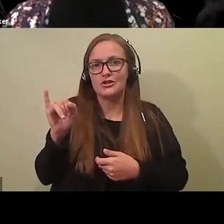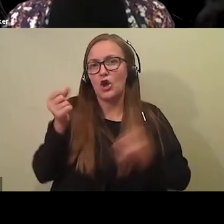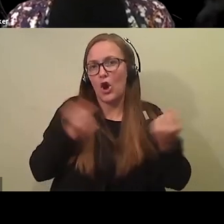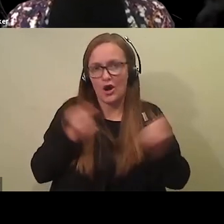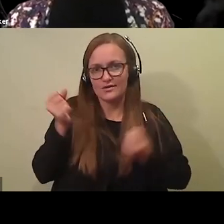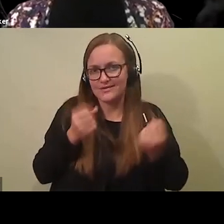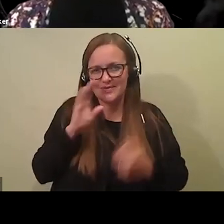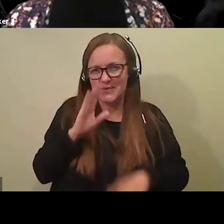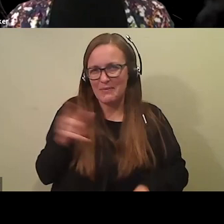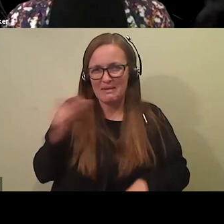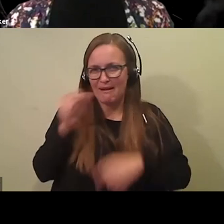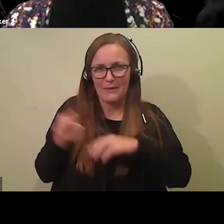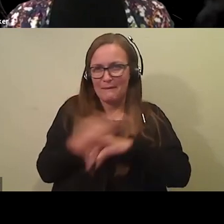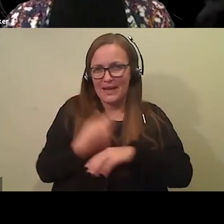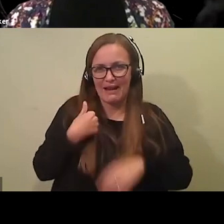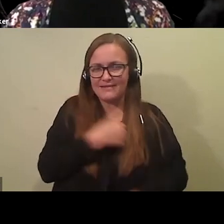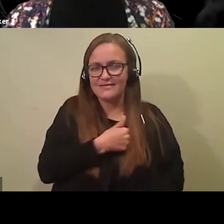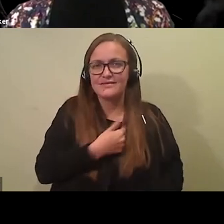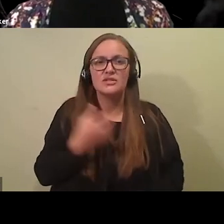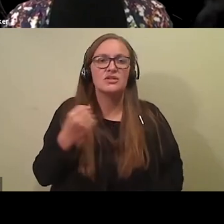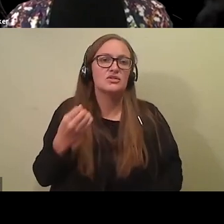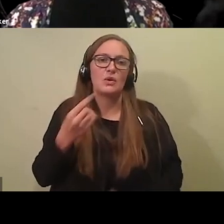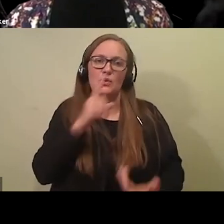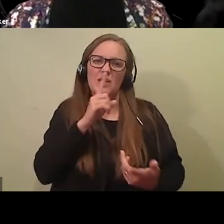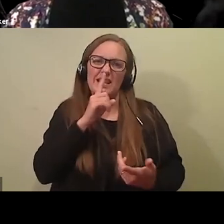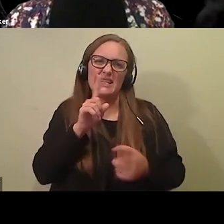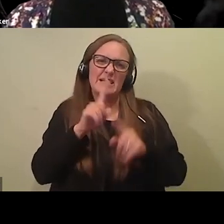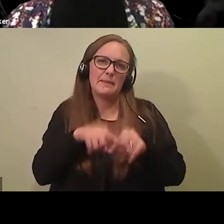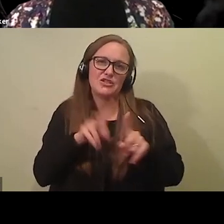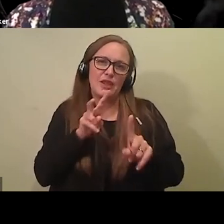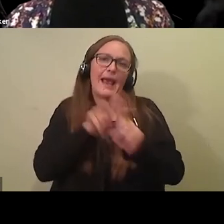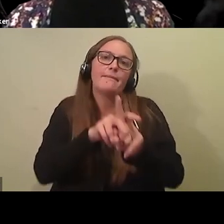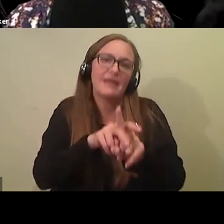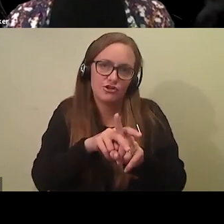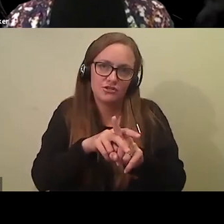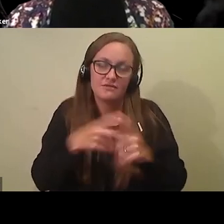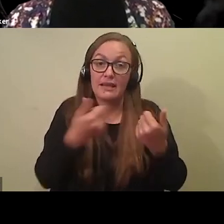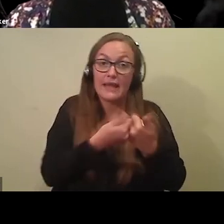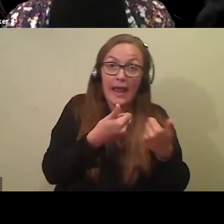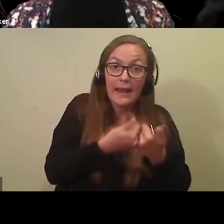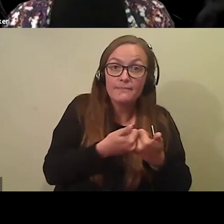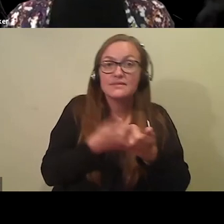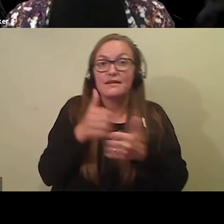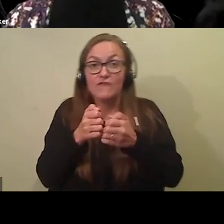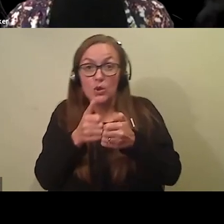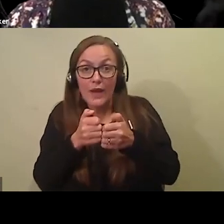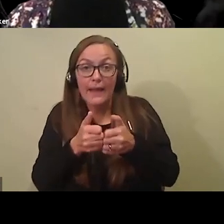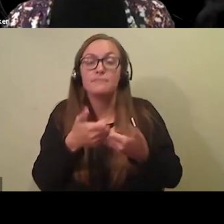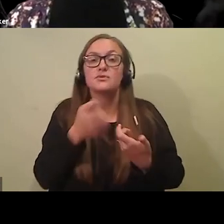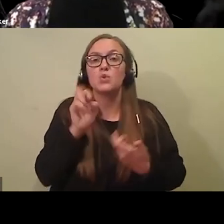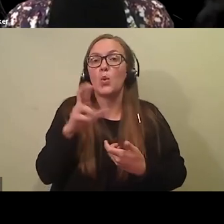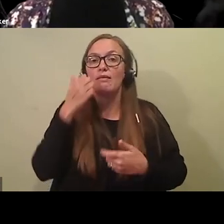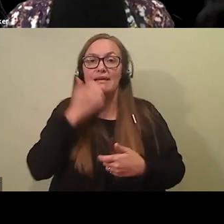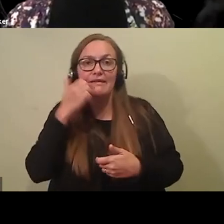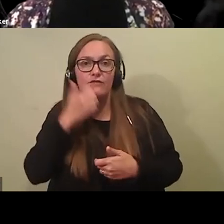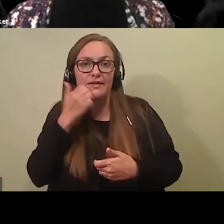And right, so I think it really depends on the application that we're looking at, whether we're looking at like games, video games, or like day-to-day